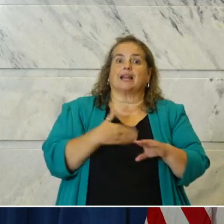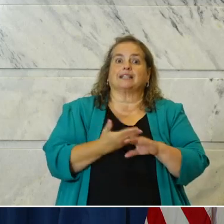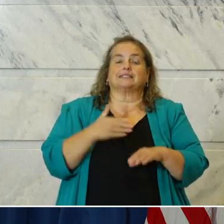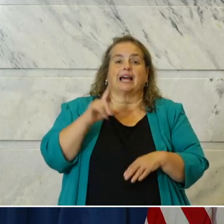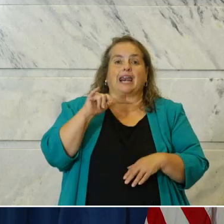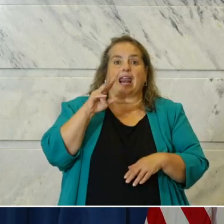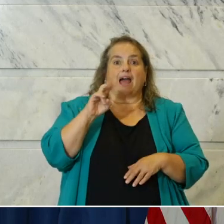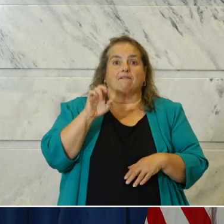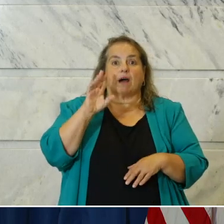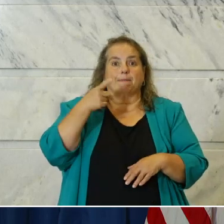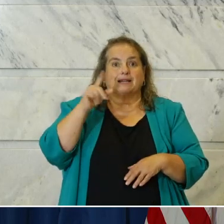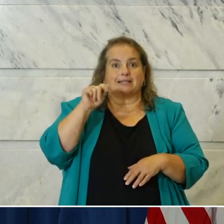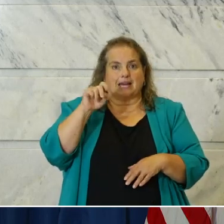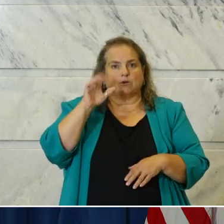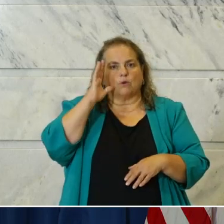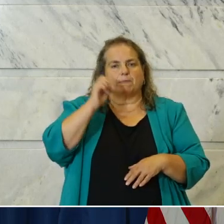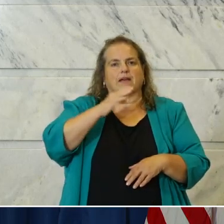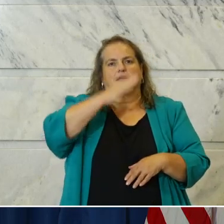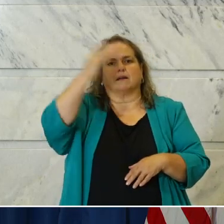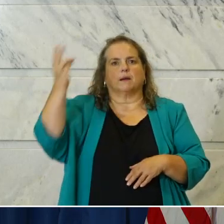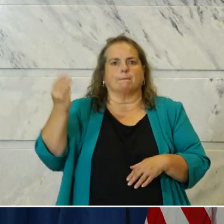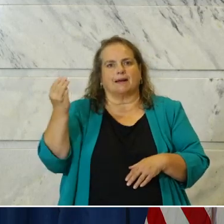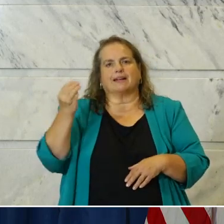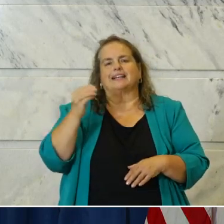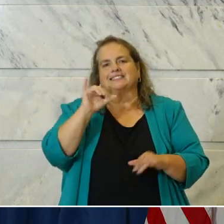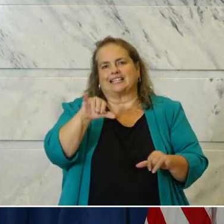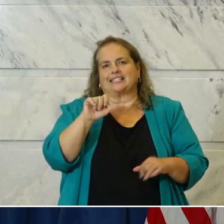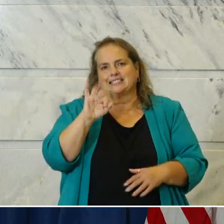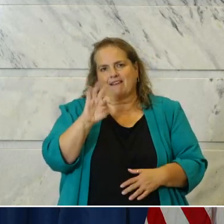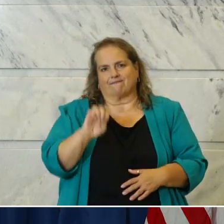update will be that following Monday. So everybody stay safe.